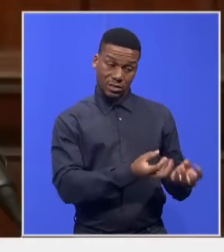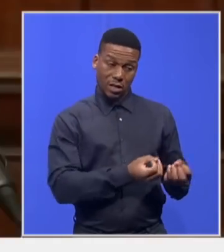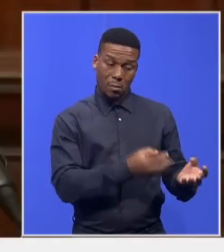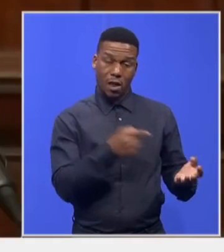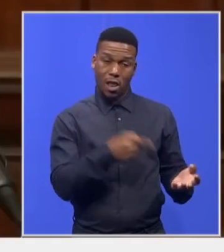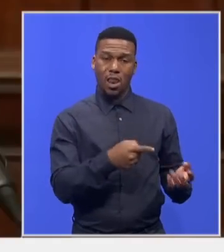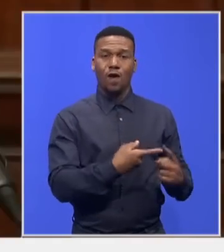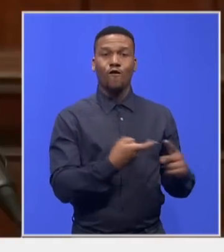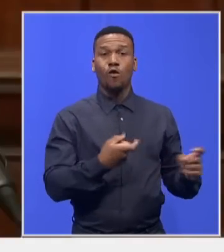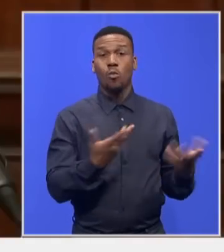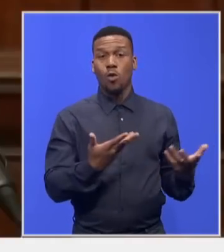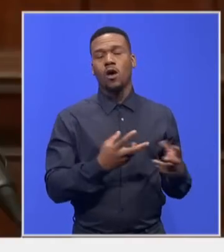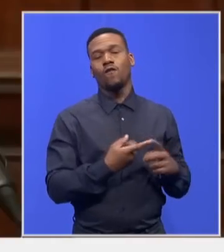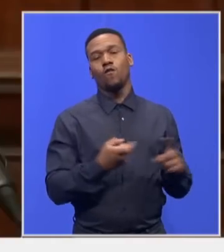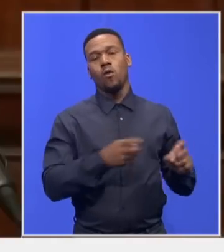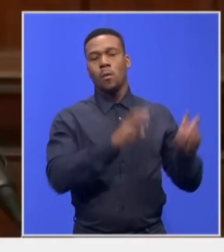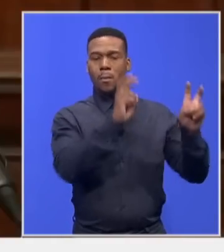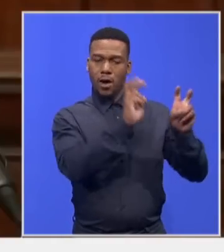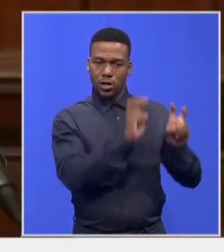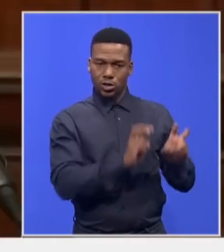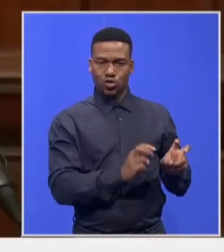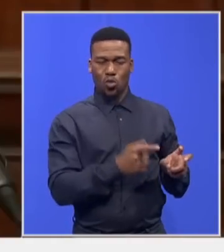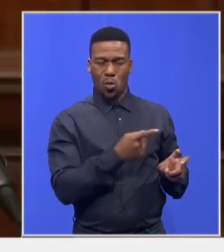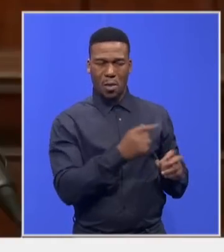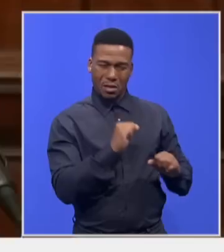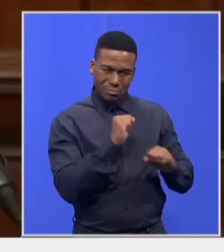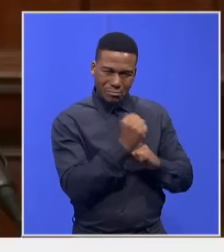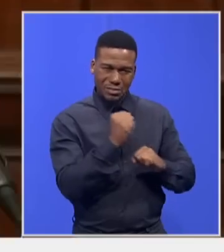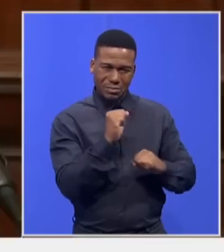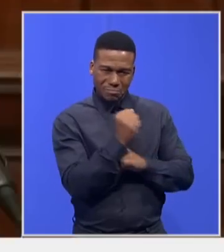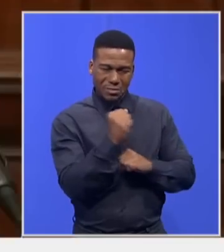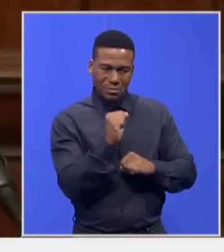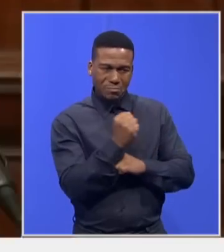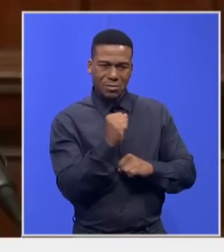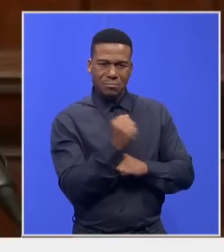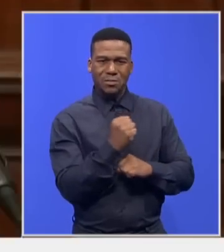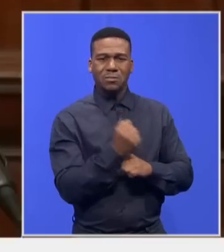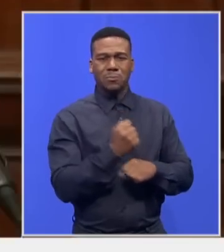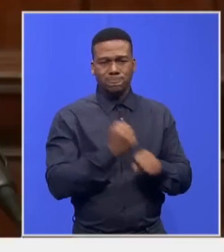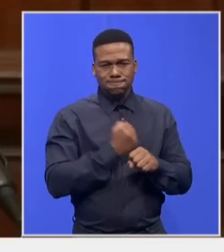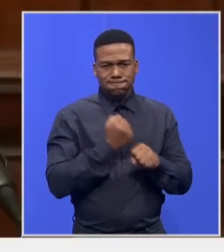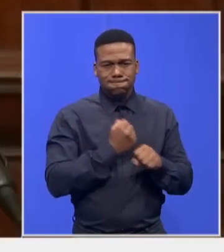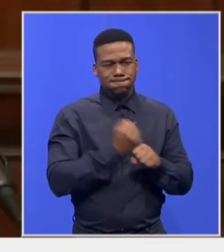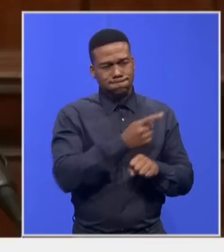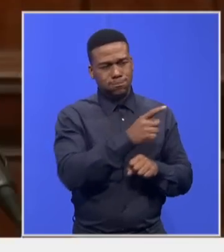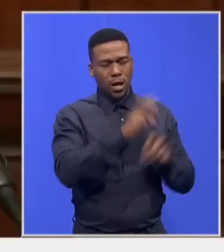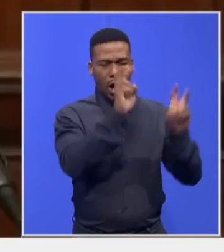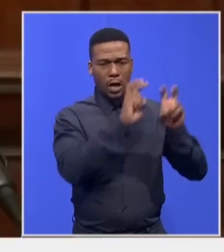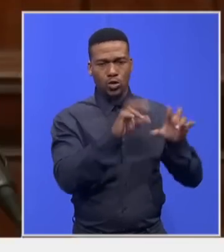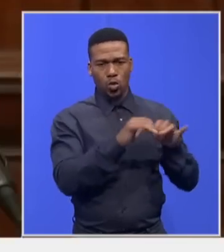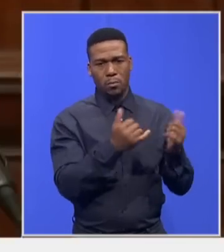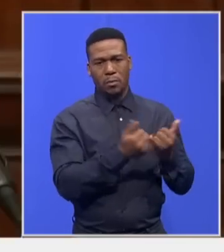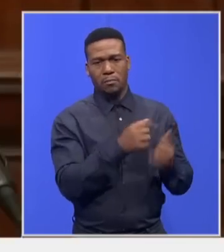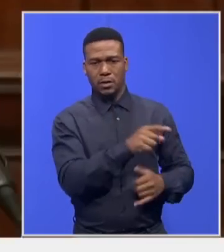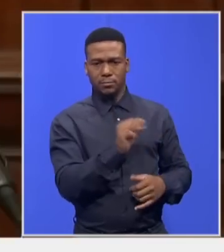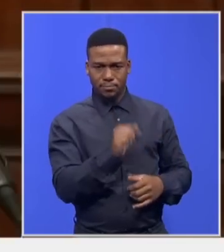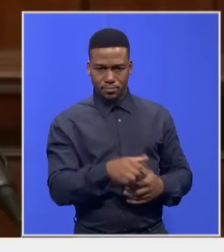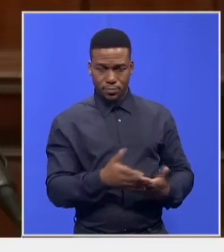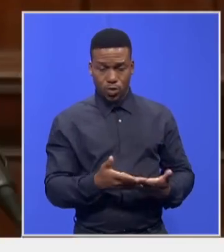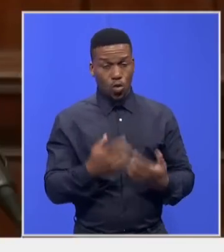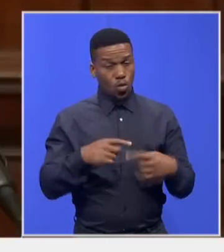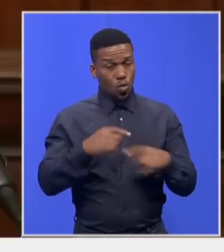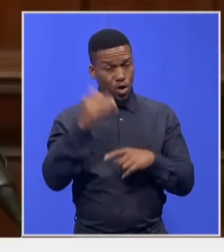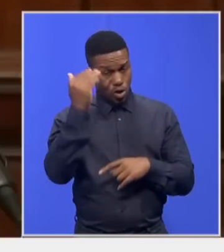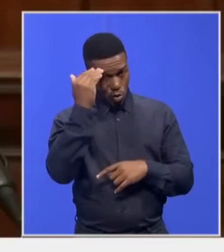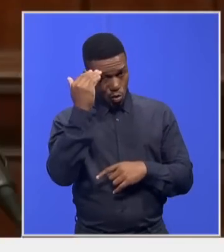of generating capacity that is being that has been installed in Eskom. And we know that if you like,